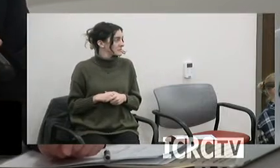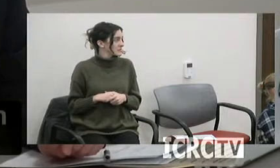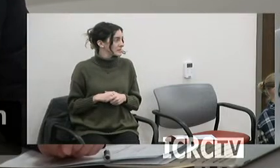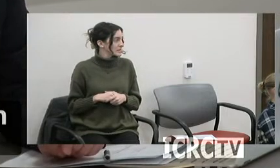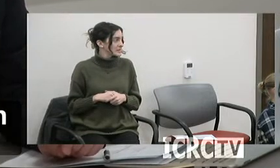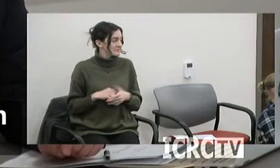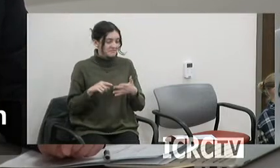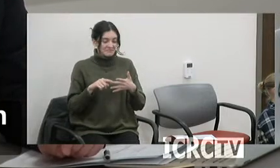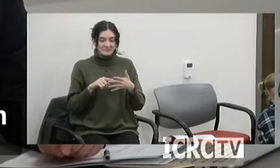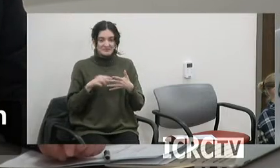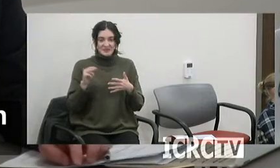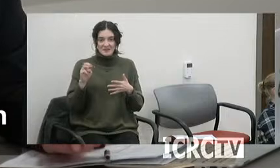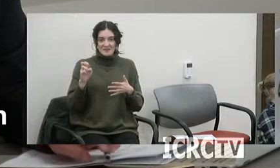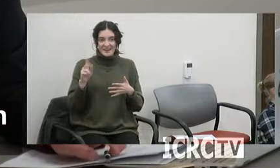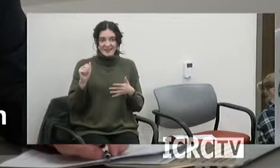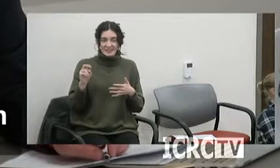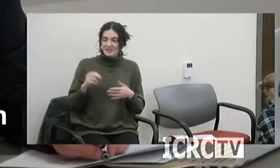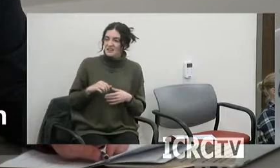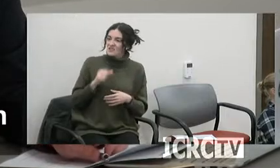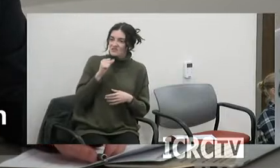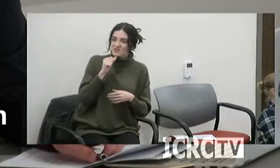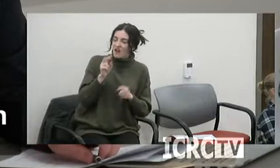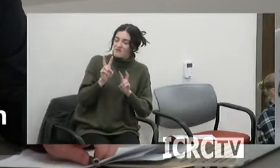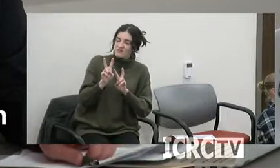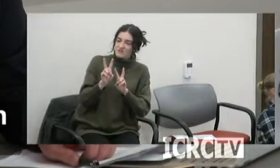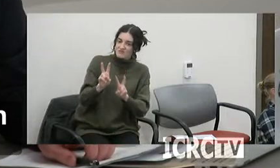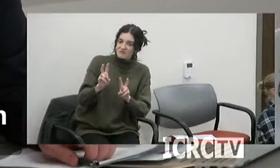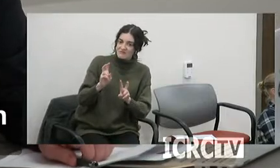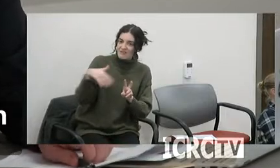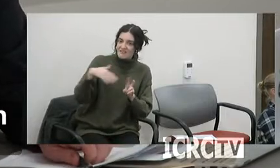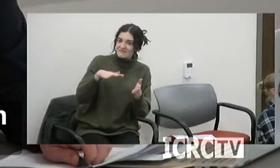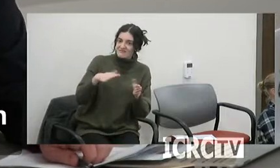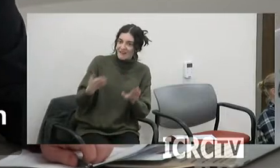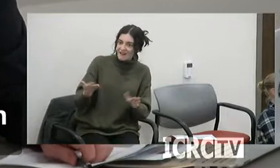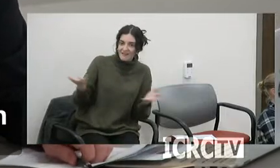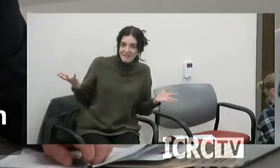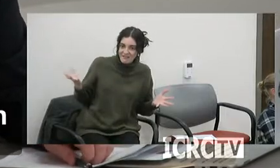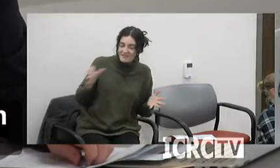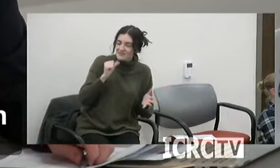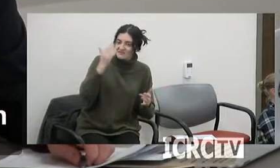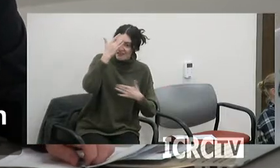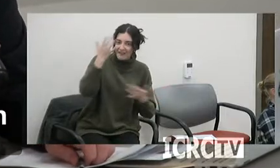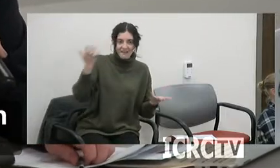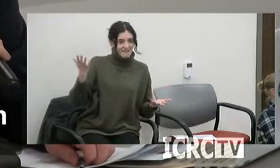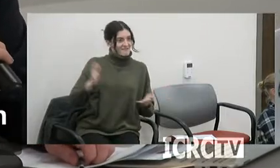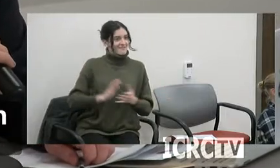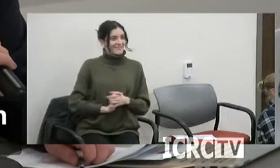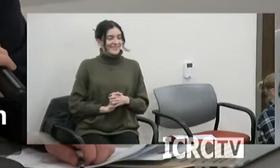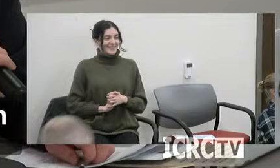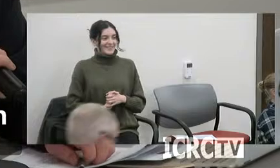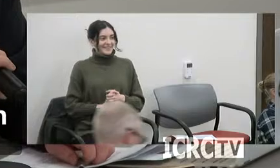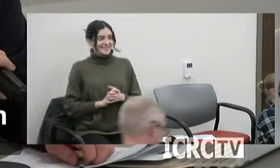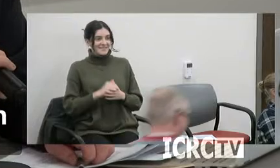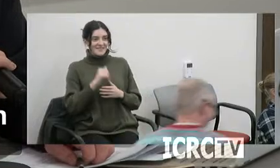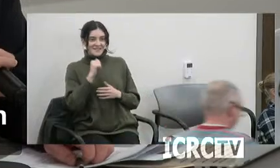this is not a funeral. I didn't die. I'm not even sick. It's not a